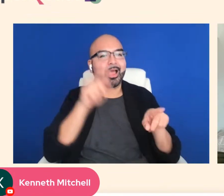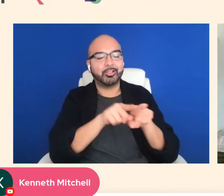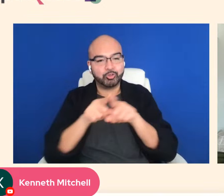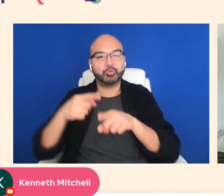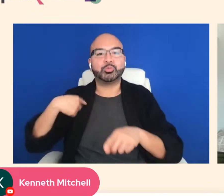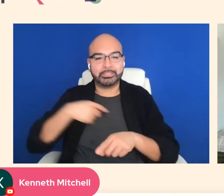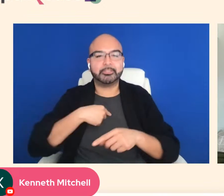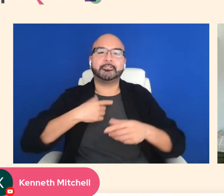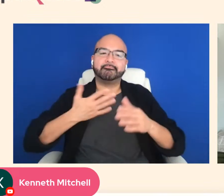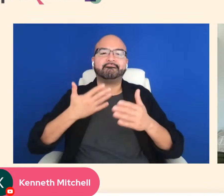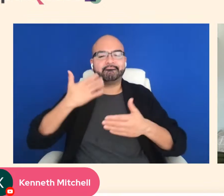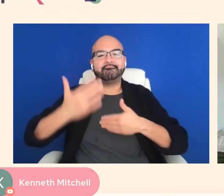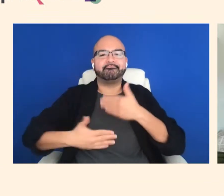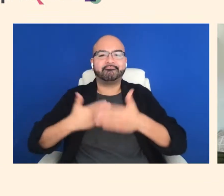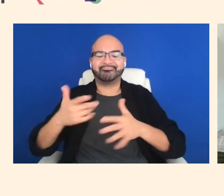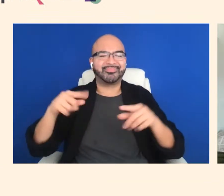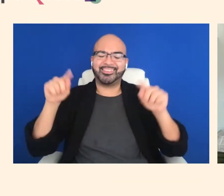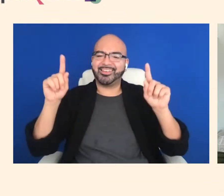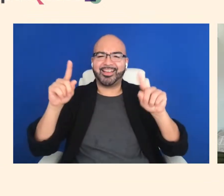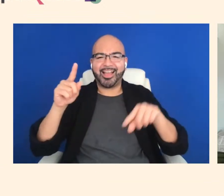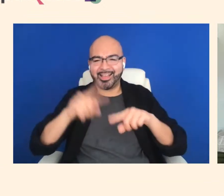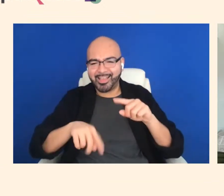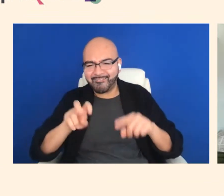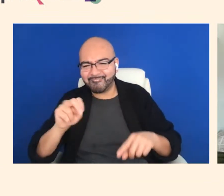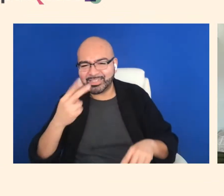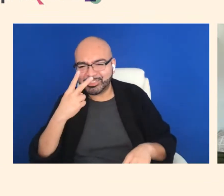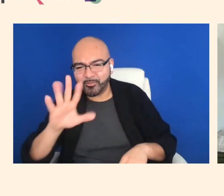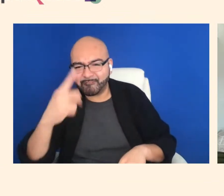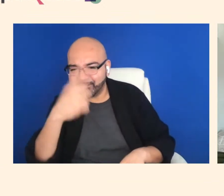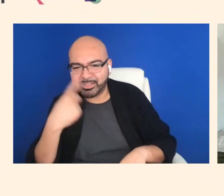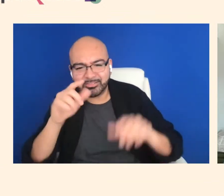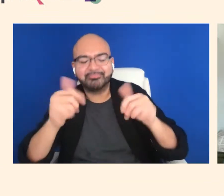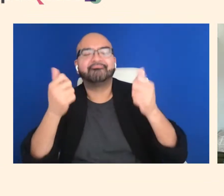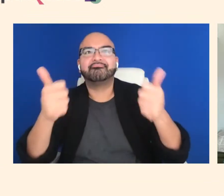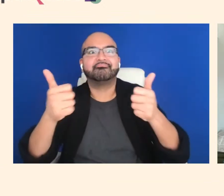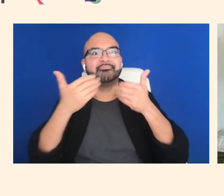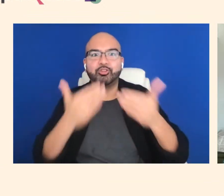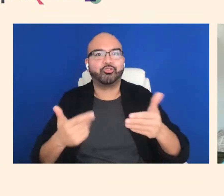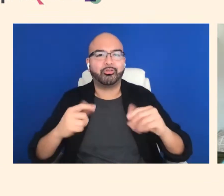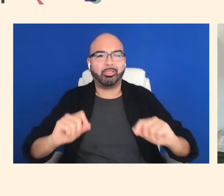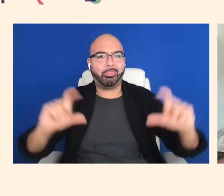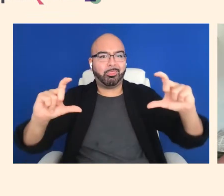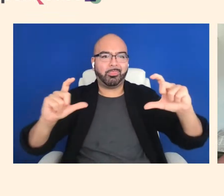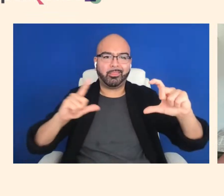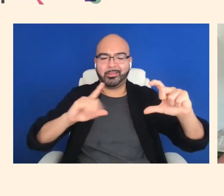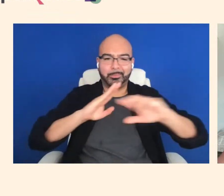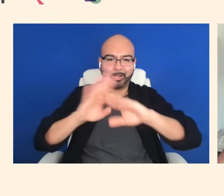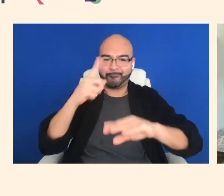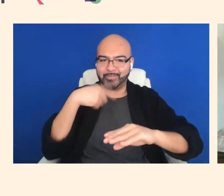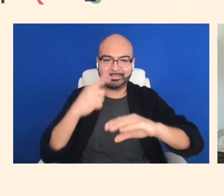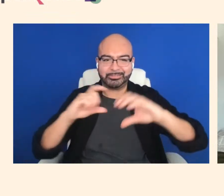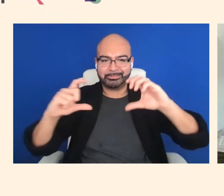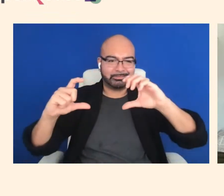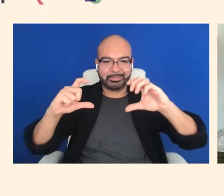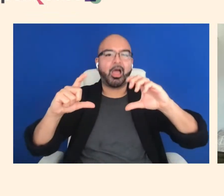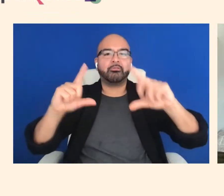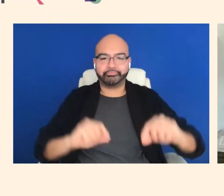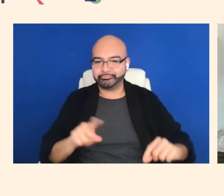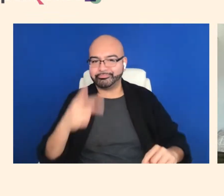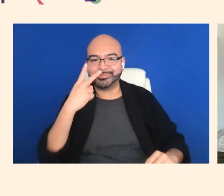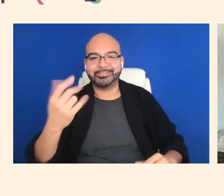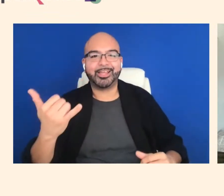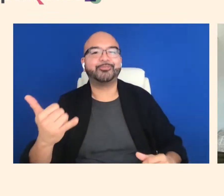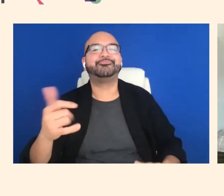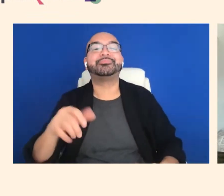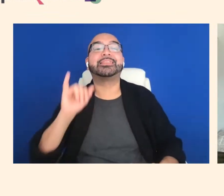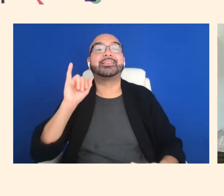through I can't even see your face. If somebody, thank you, take that down. When we spent